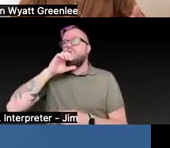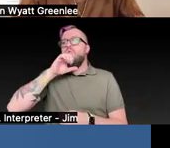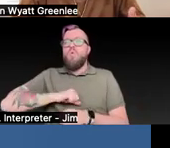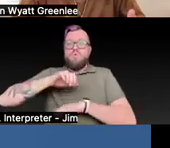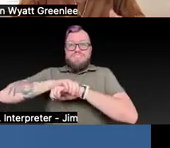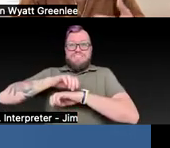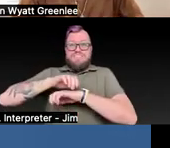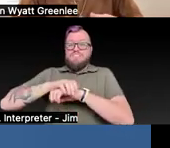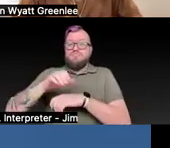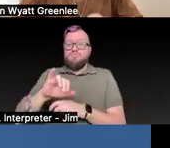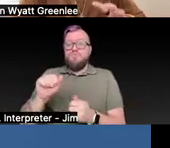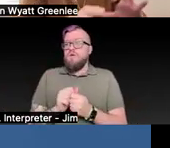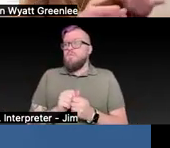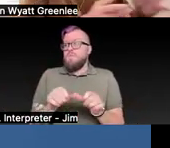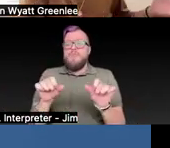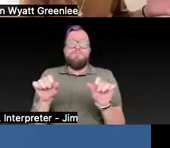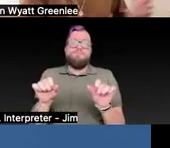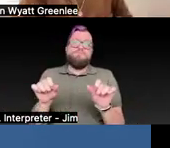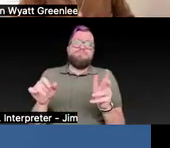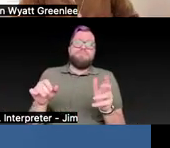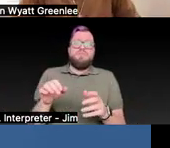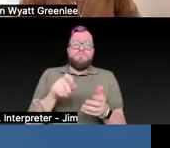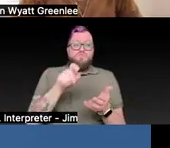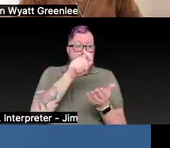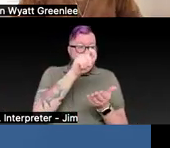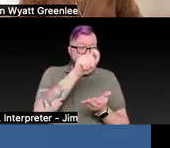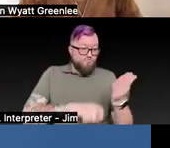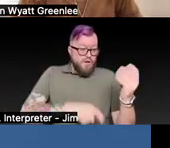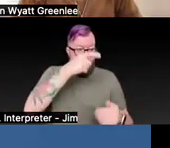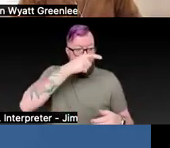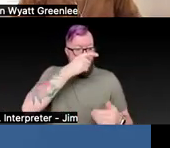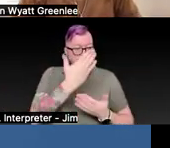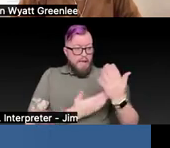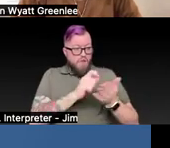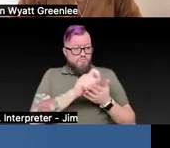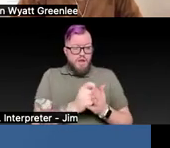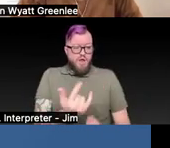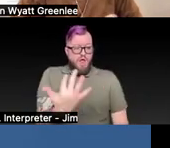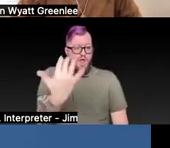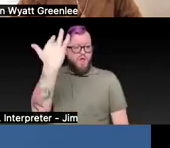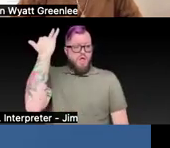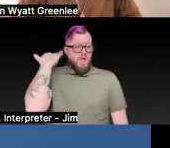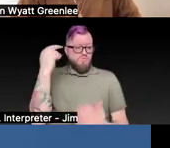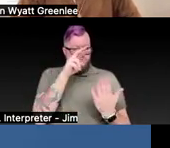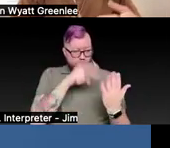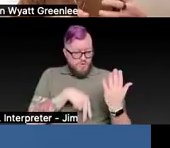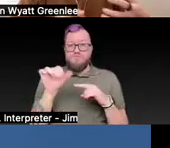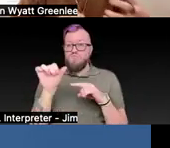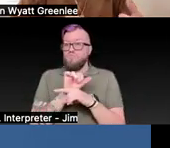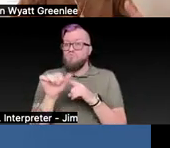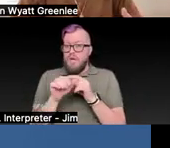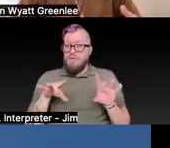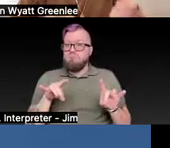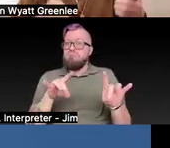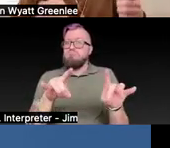these languages from, reading Latin handwriting from 1,500 years ago. So there's a lot of training in that, training in